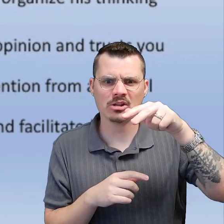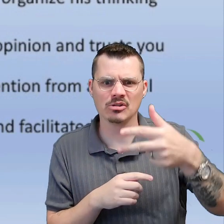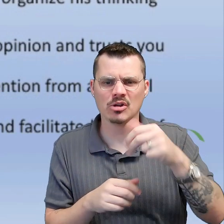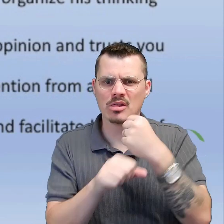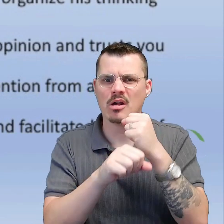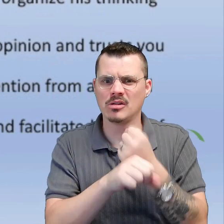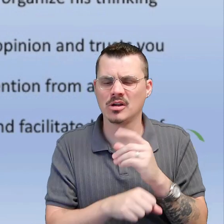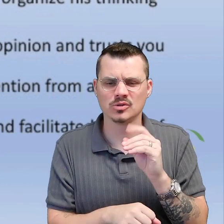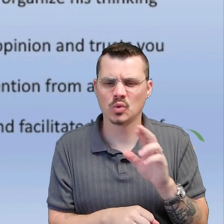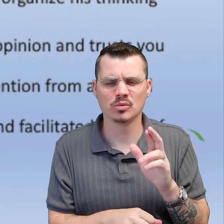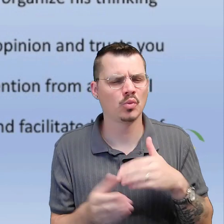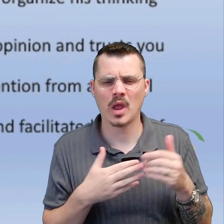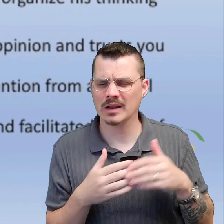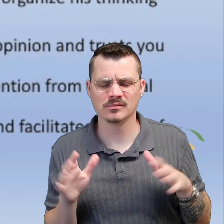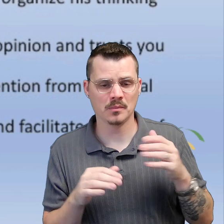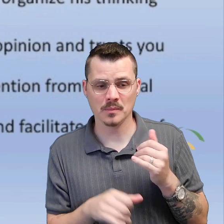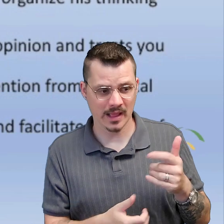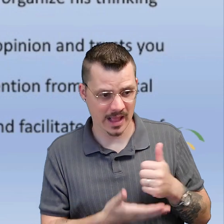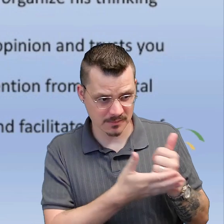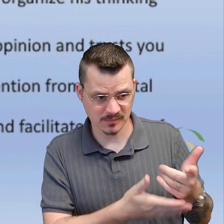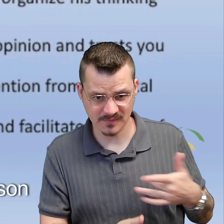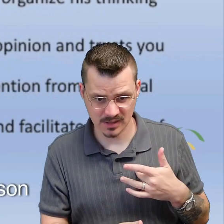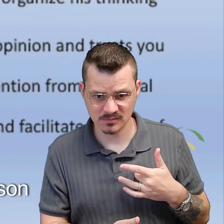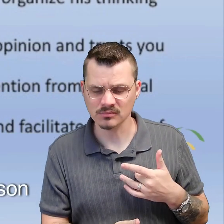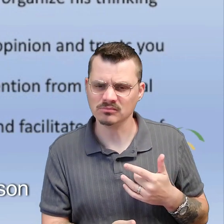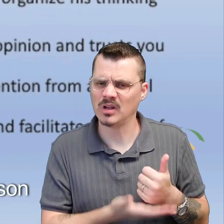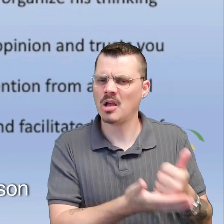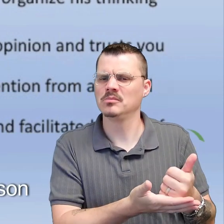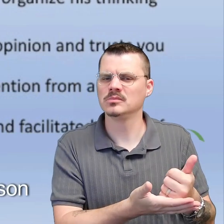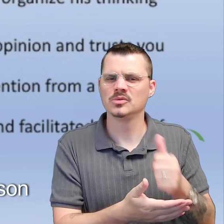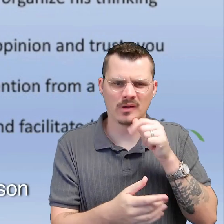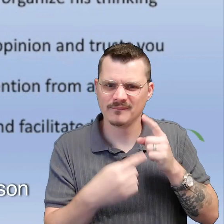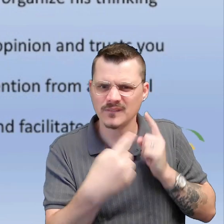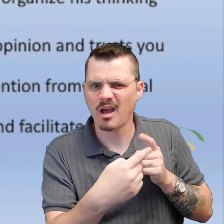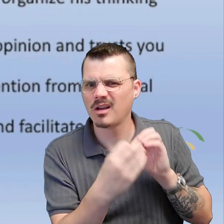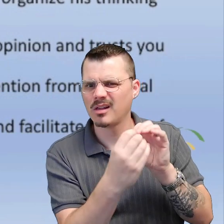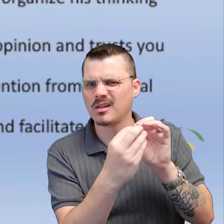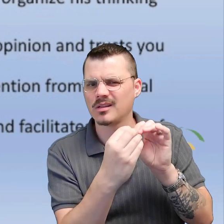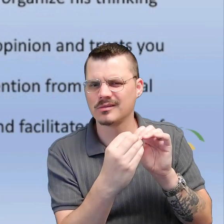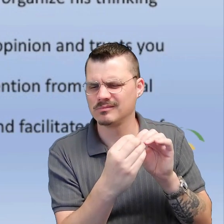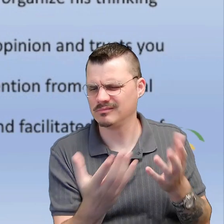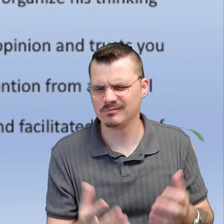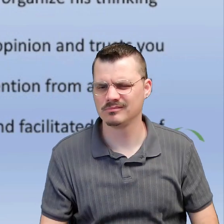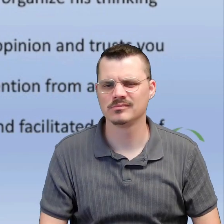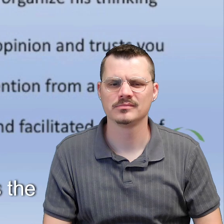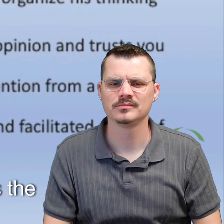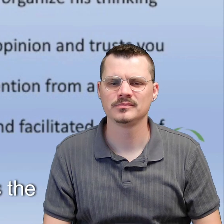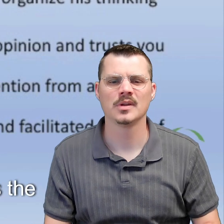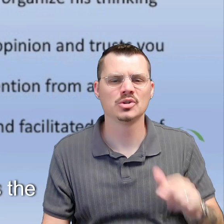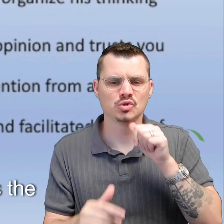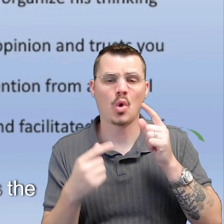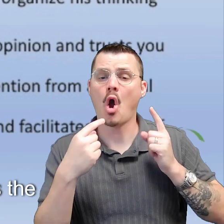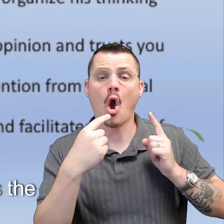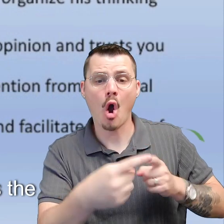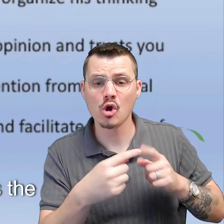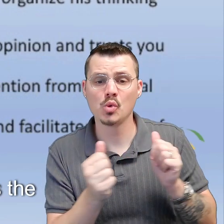door, whatever it is. If it helps, it helps. There's no reason to fight with a person about it. Don't argue